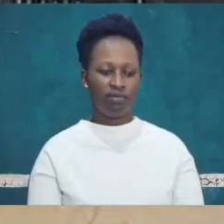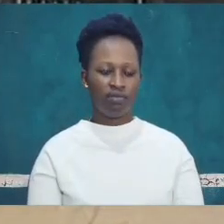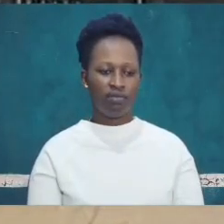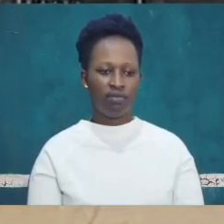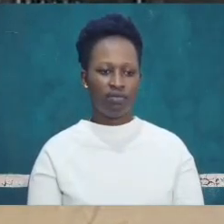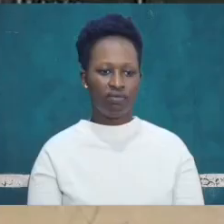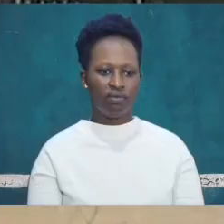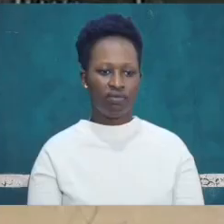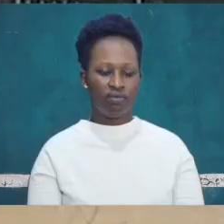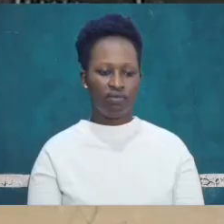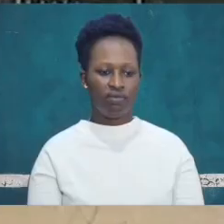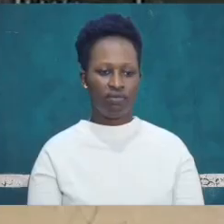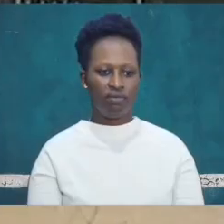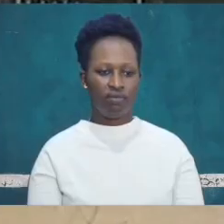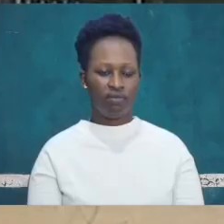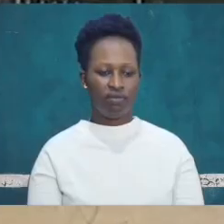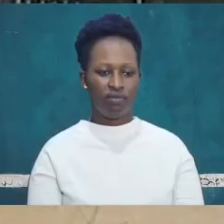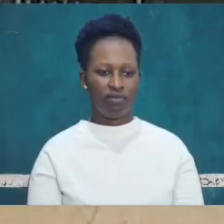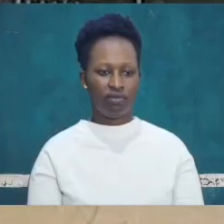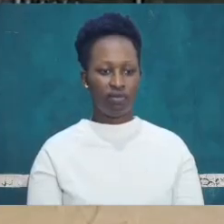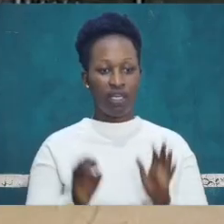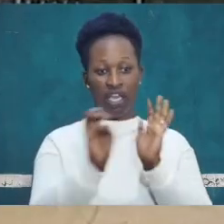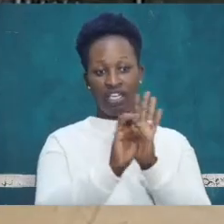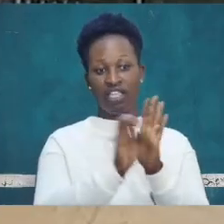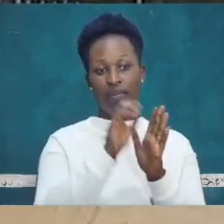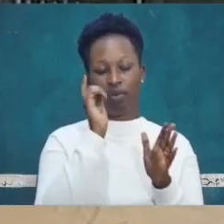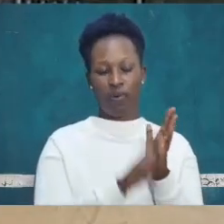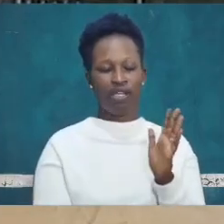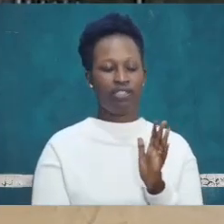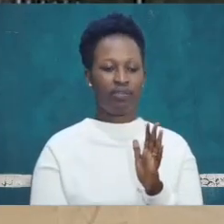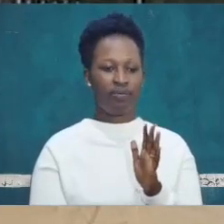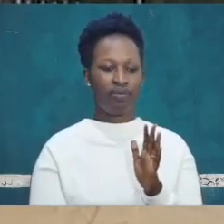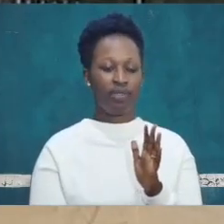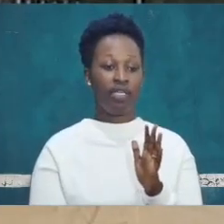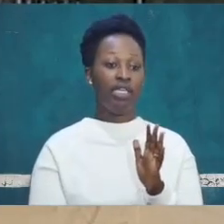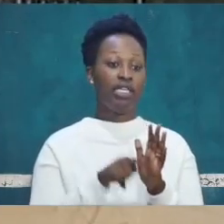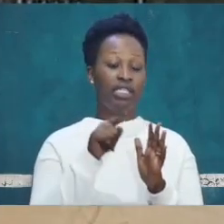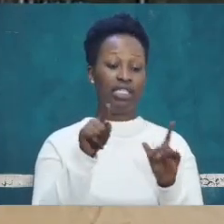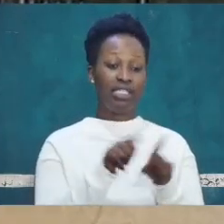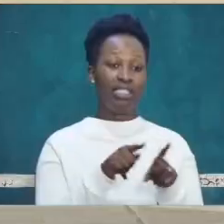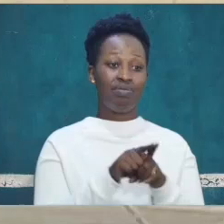By living organisms. And what are the examples? So meaning that these